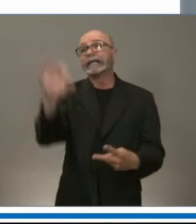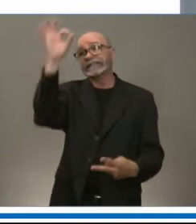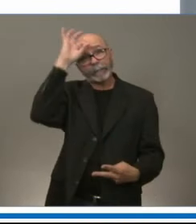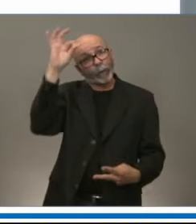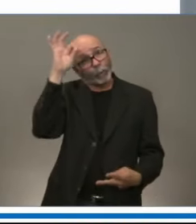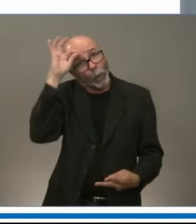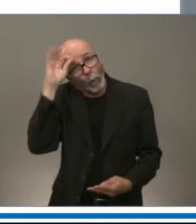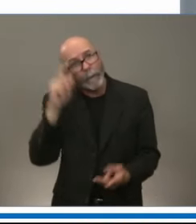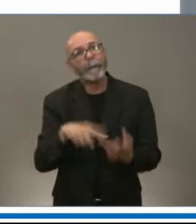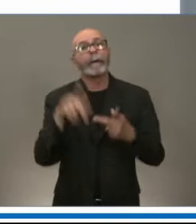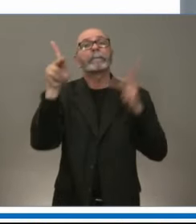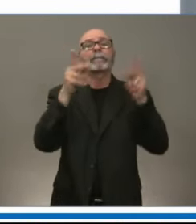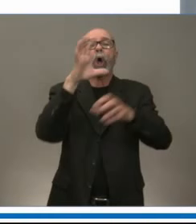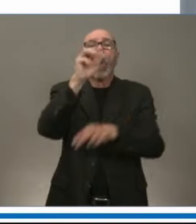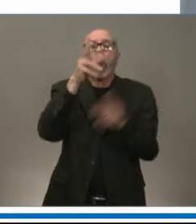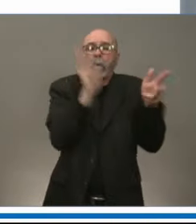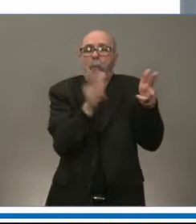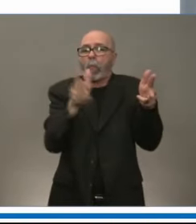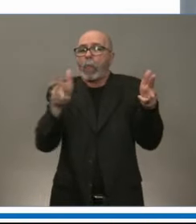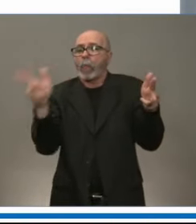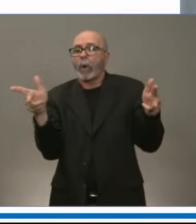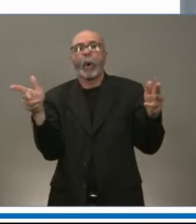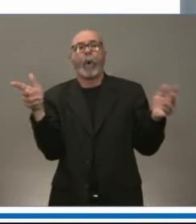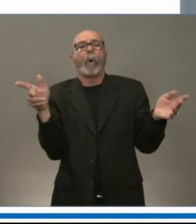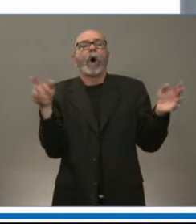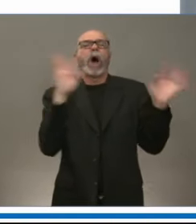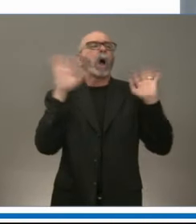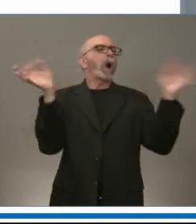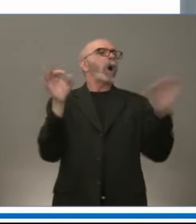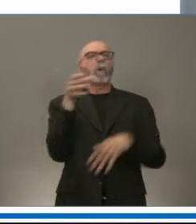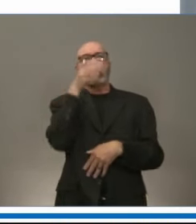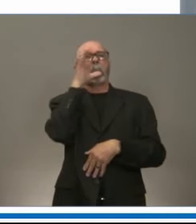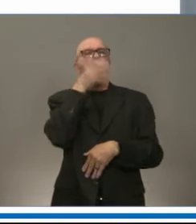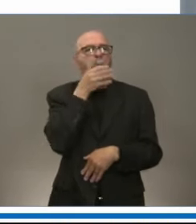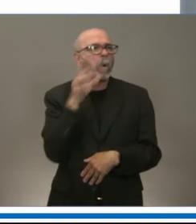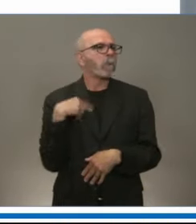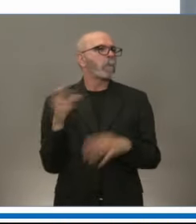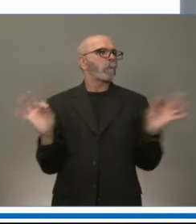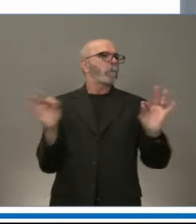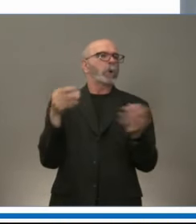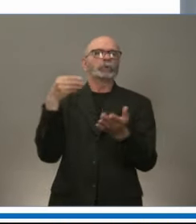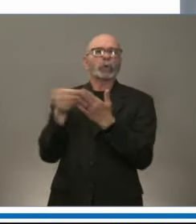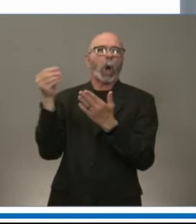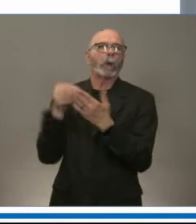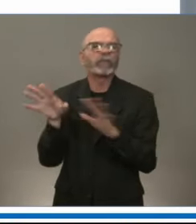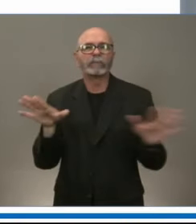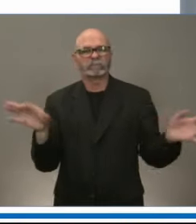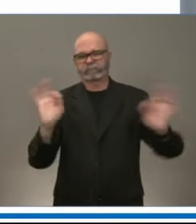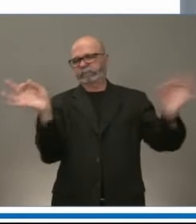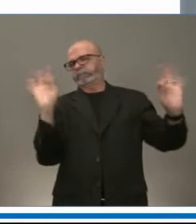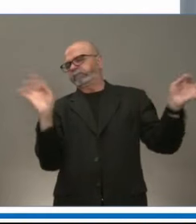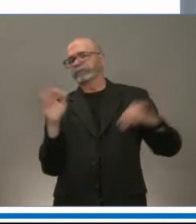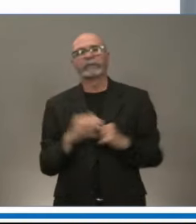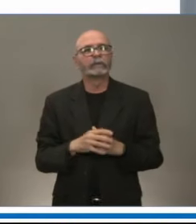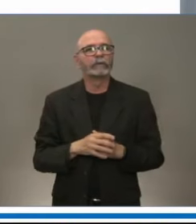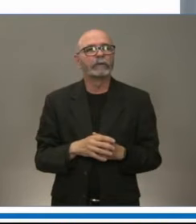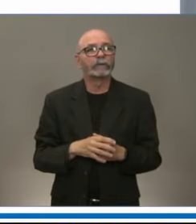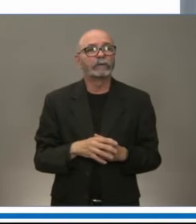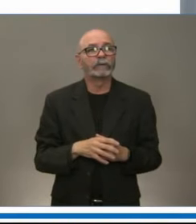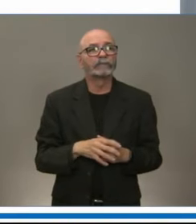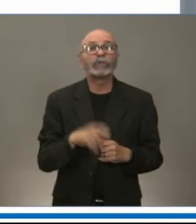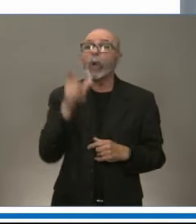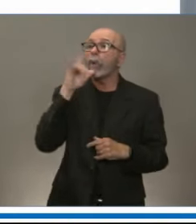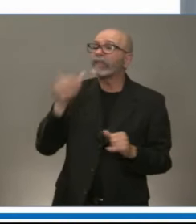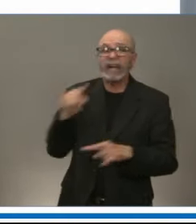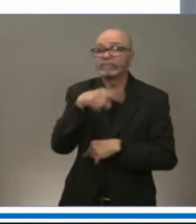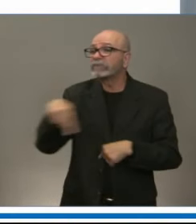not in the midst of a deadly pandemic. We are. To the reckless and selfish, I am talking to you.